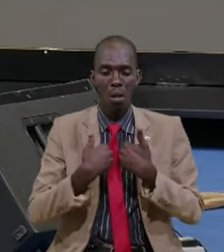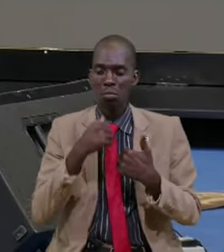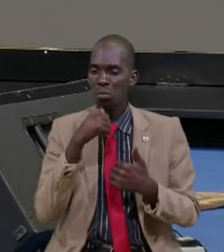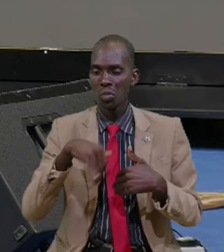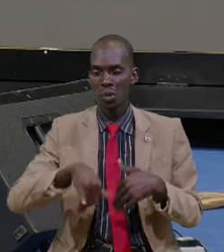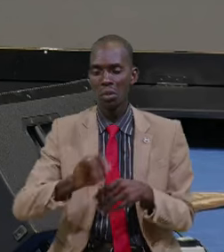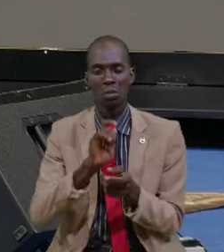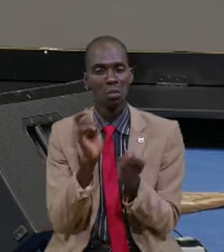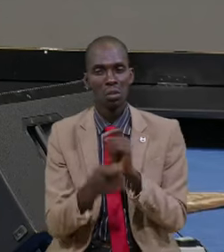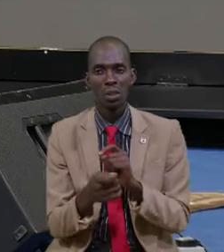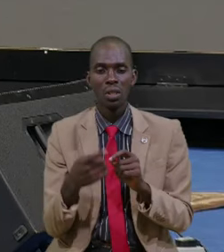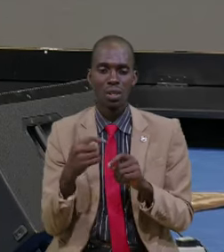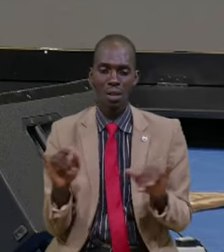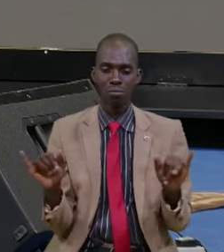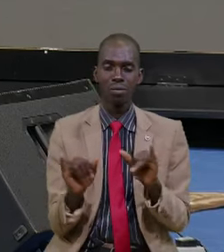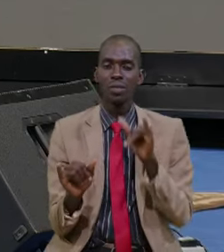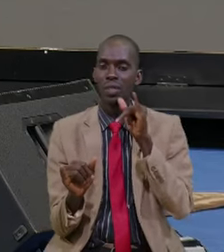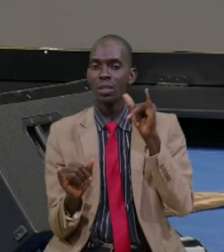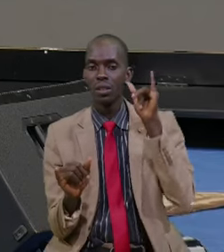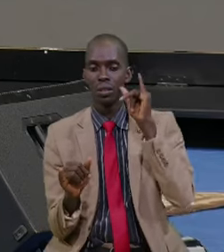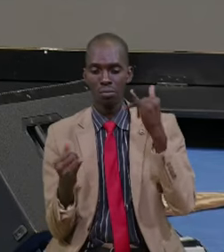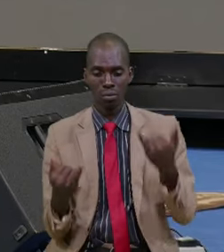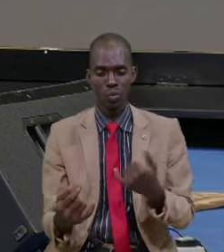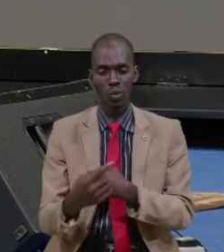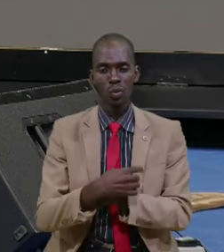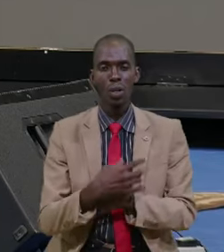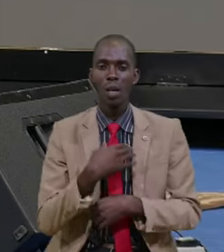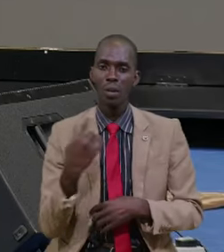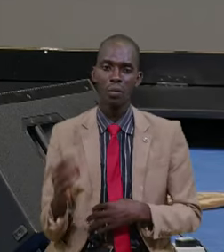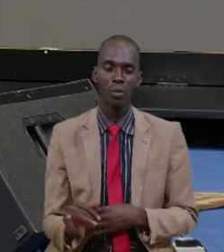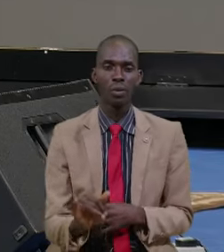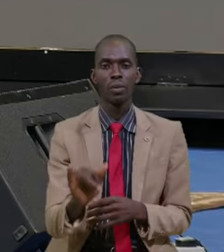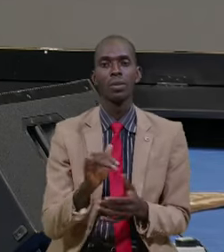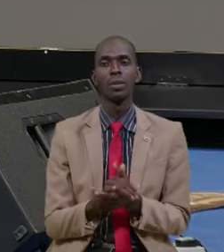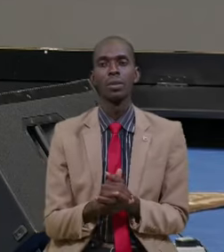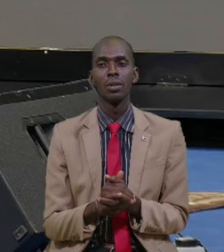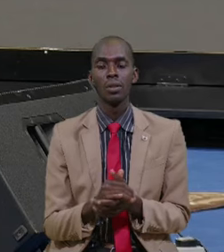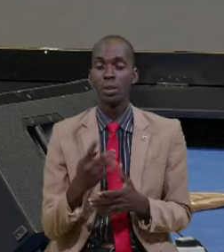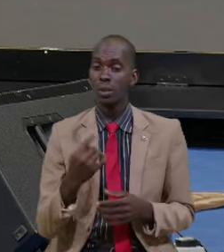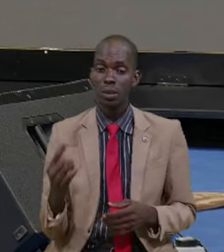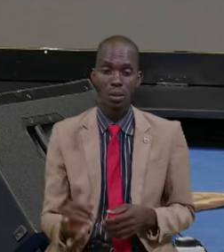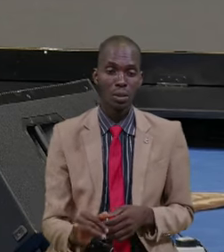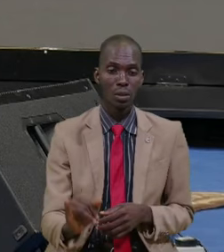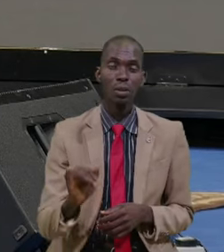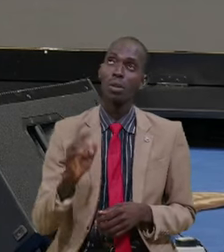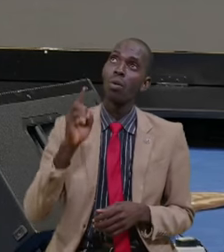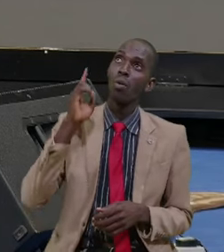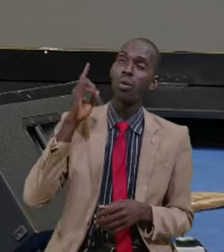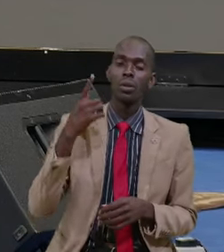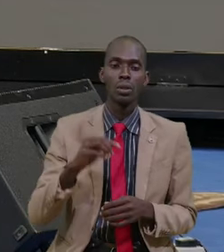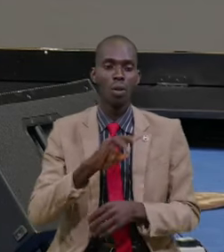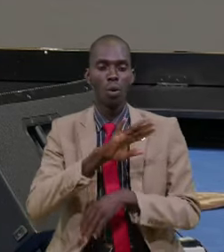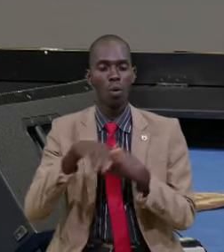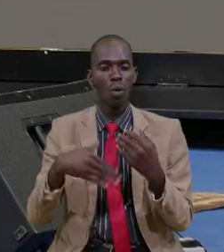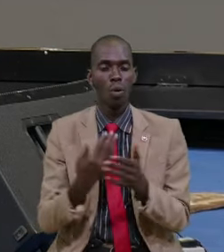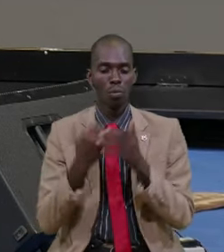same yesterday and today and forever, the eternal one, the almighty one, and